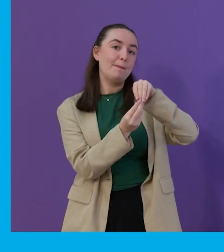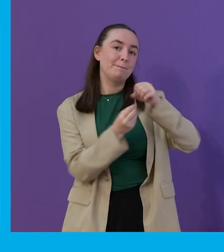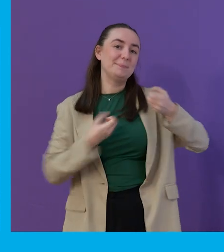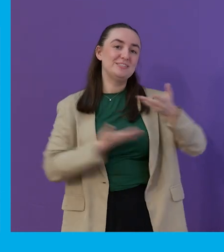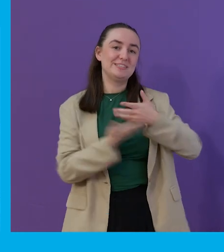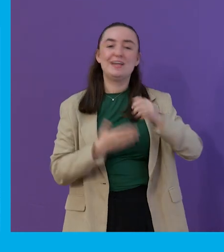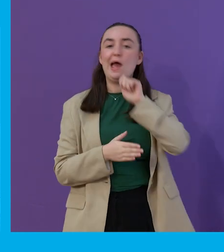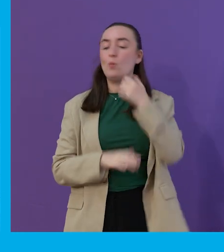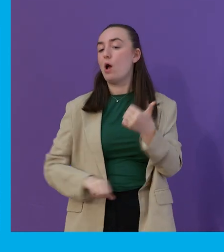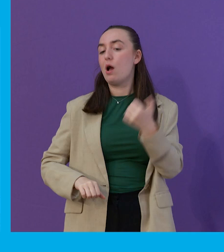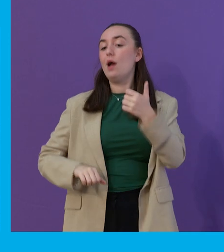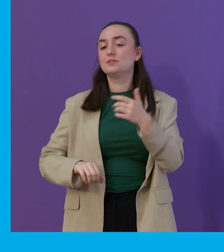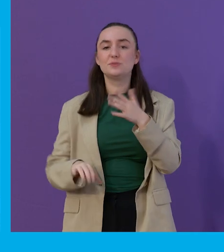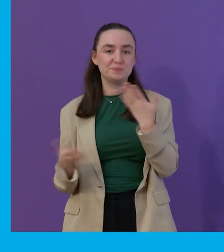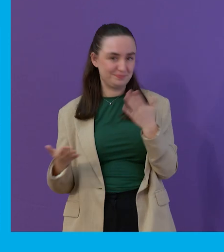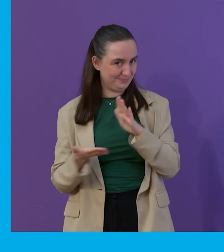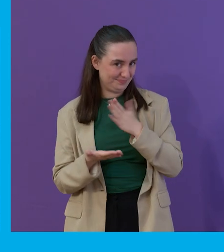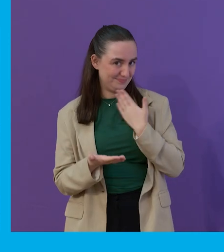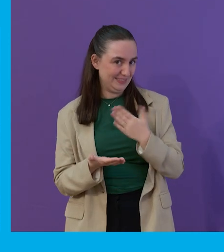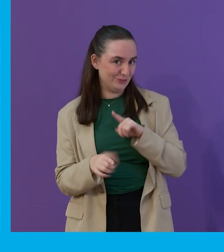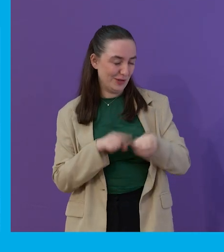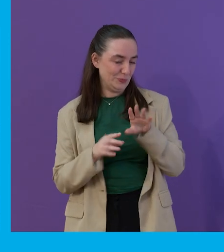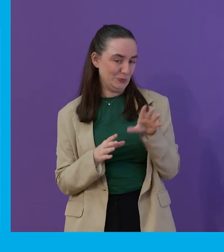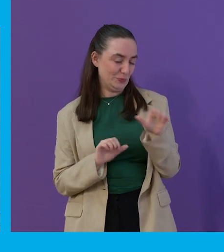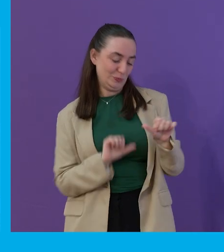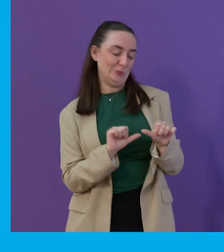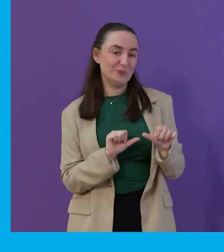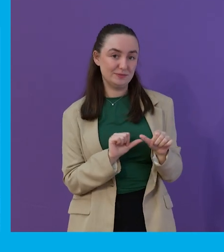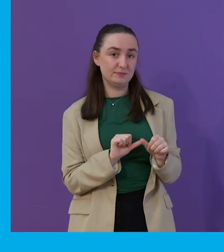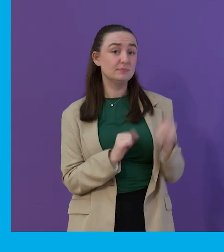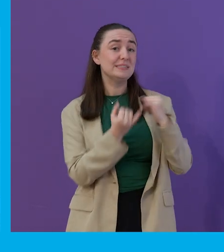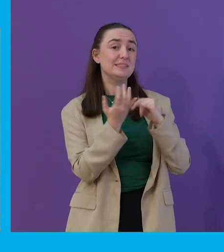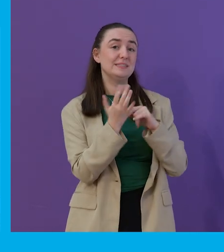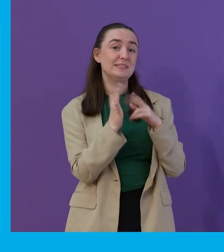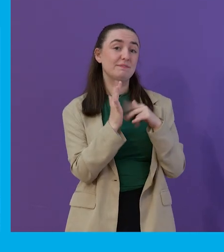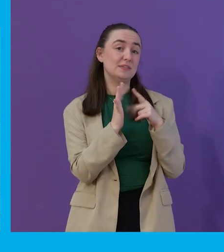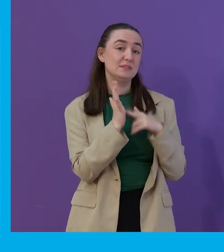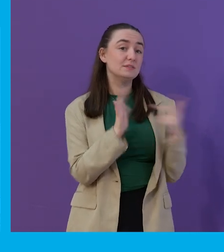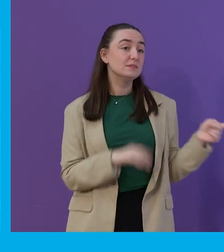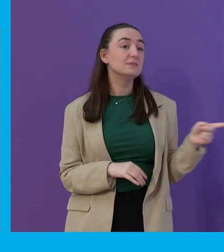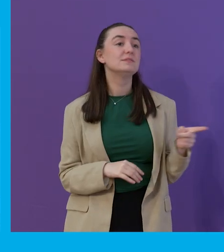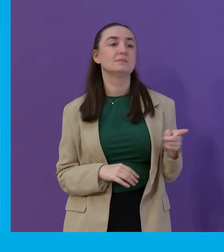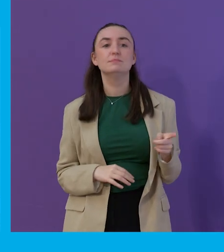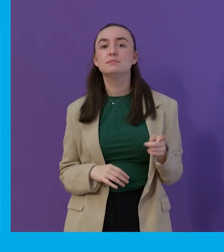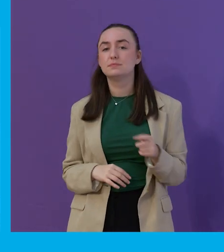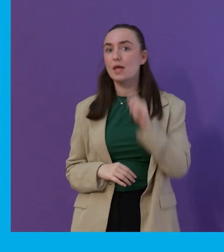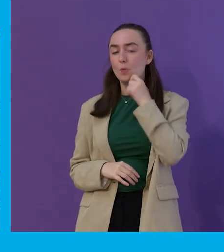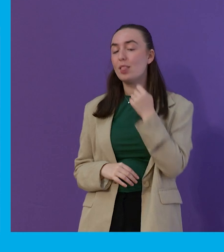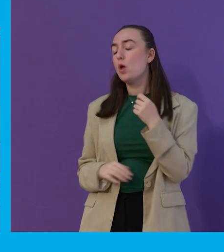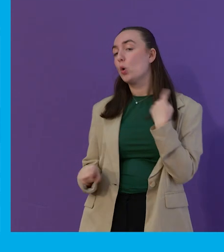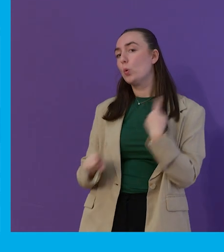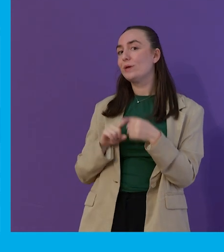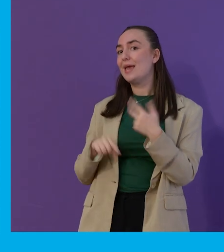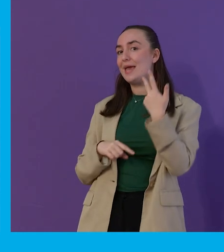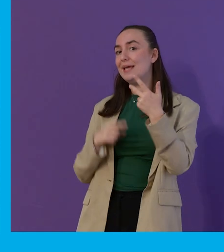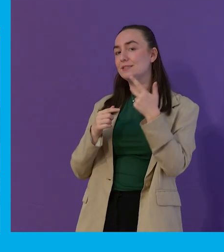so please try to keep it succinct. But, Stephen, do you want to start? Yeah, I'll just go with 8 quick bullet points.